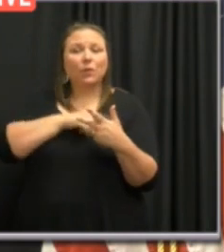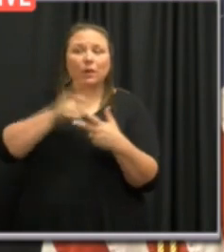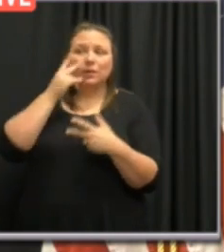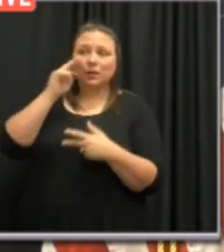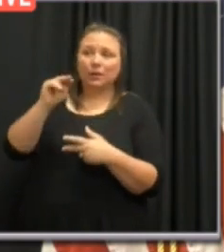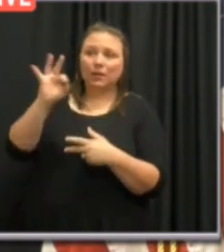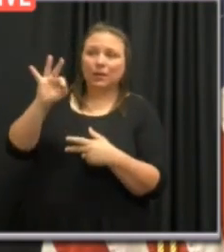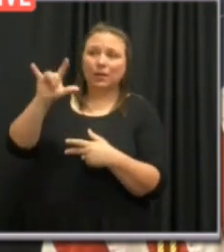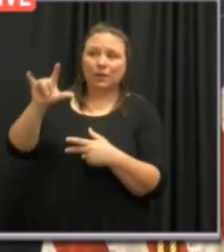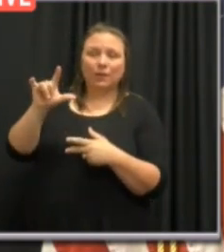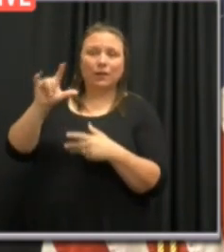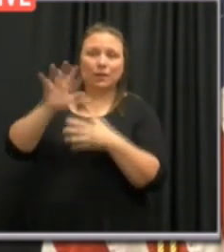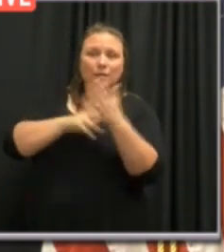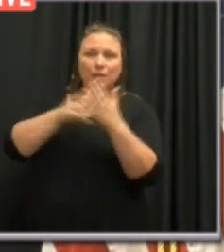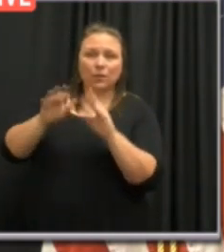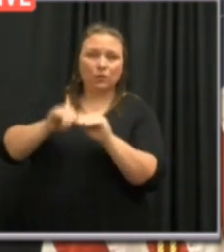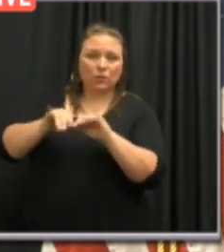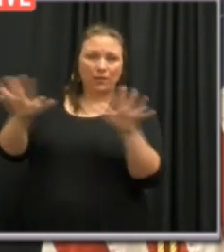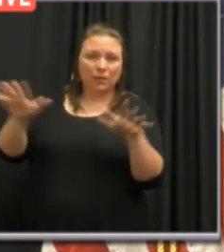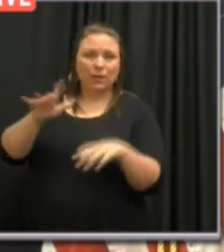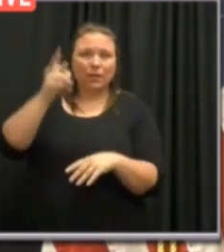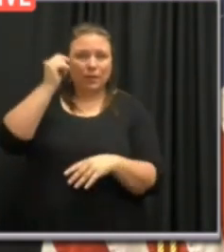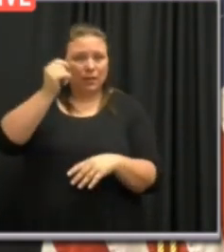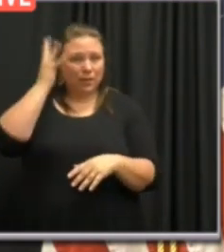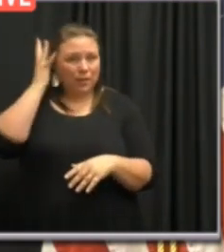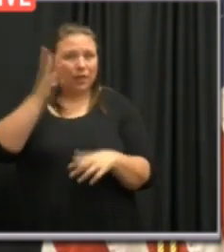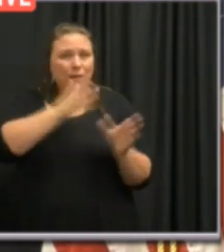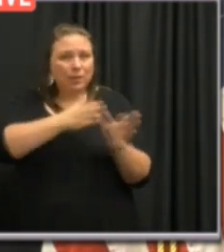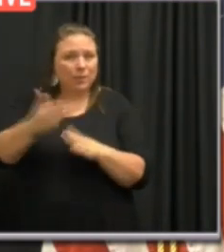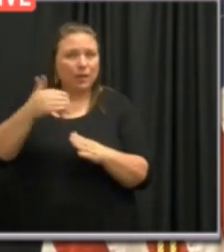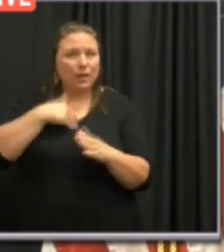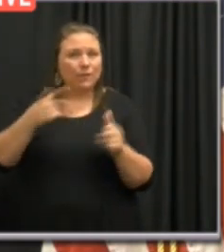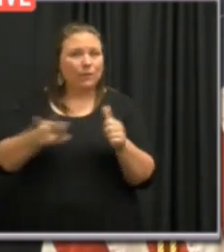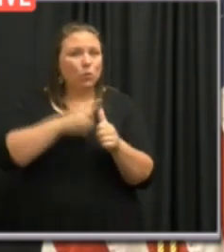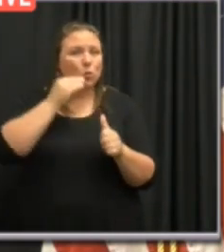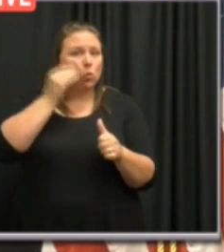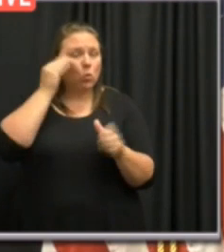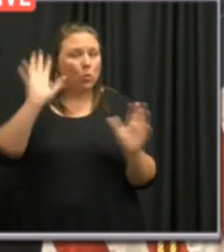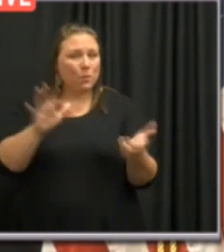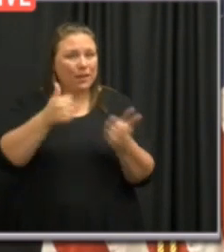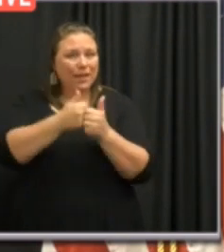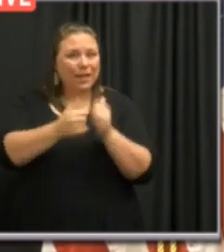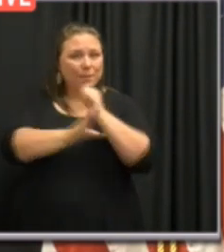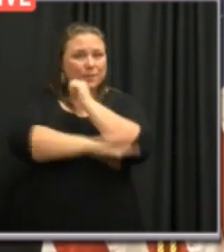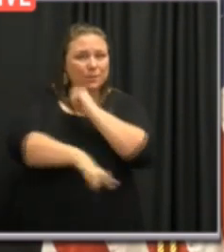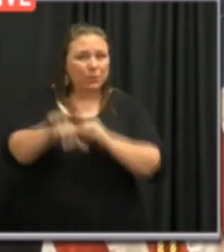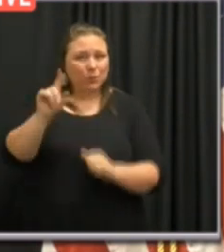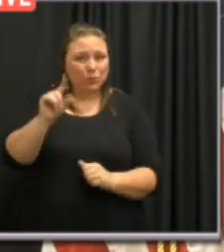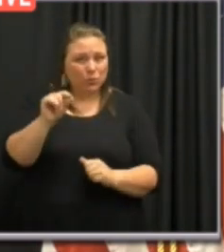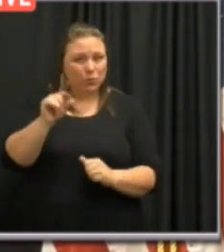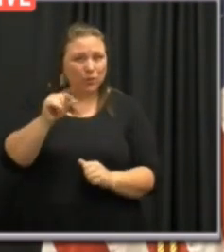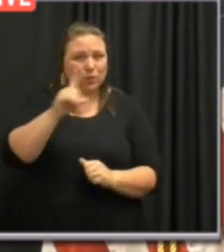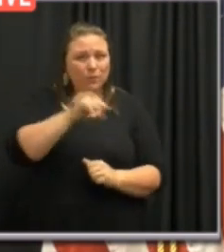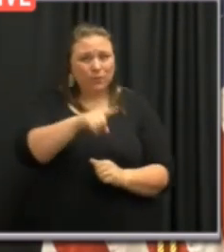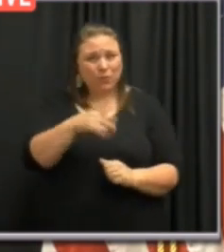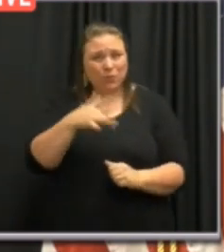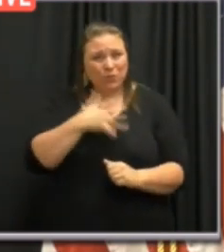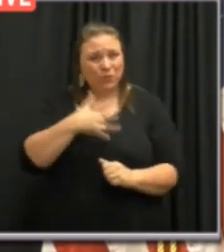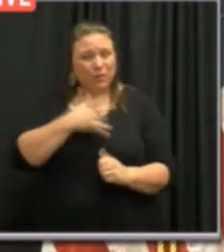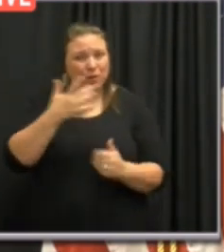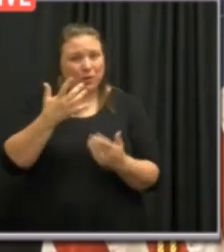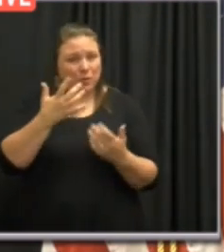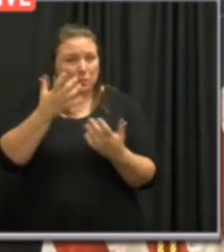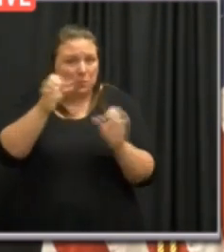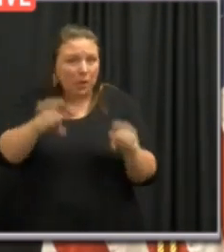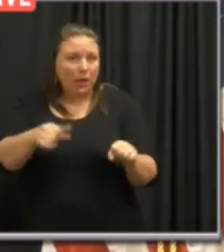NFL schedule released. The Titans planning on having that first home game. I think it was September 20th. Do you think it's possible that we're going to have